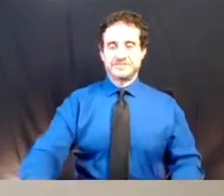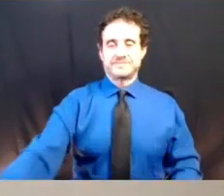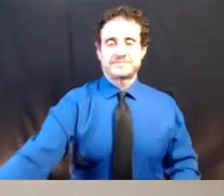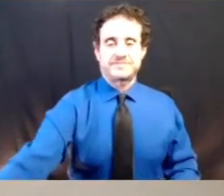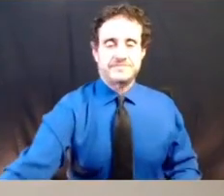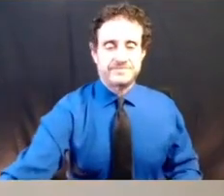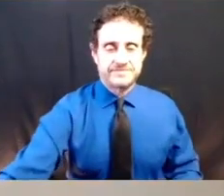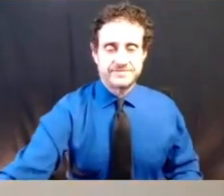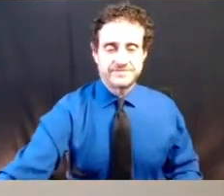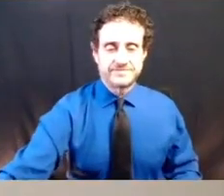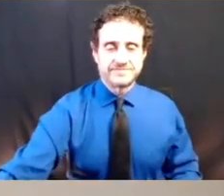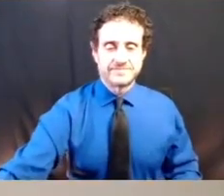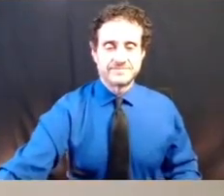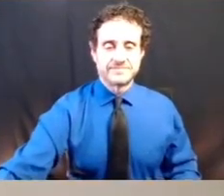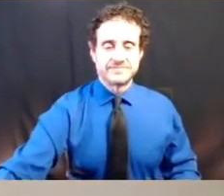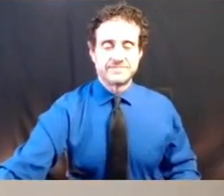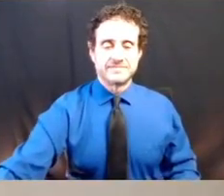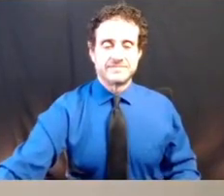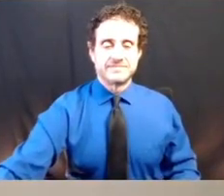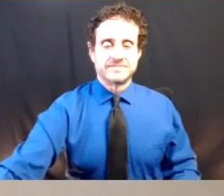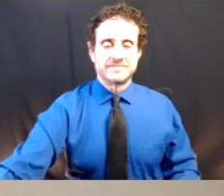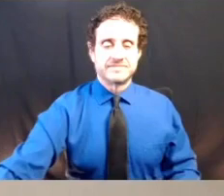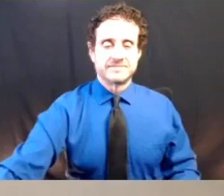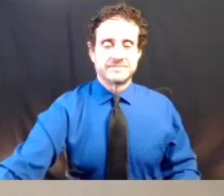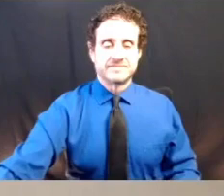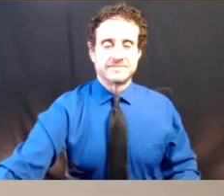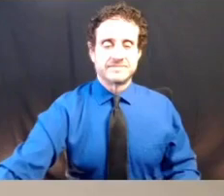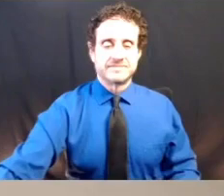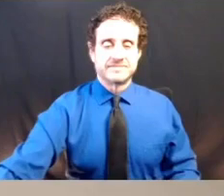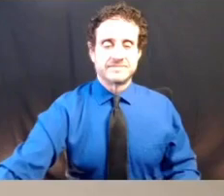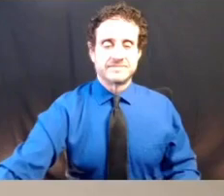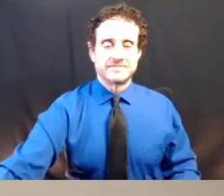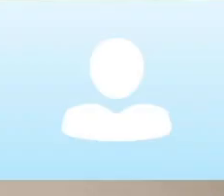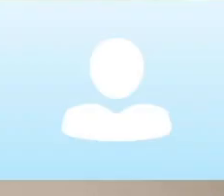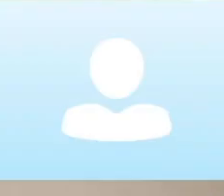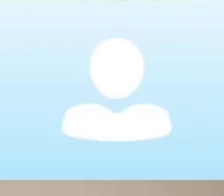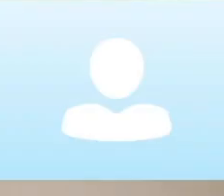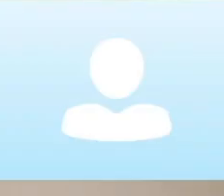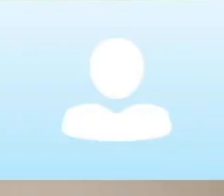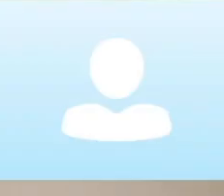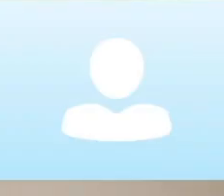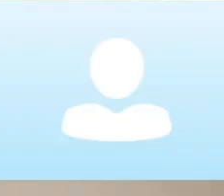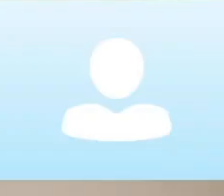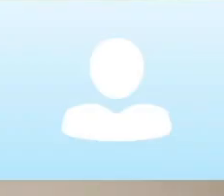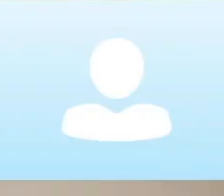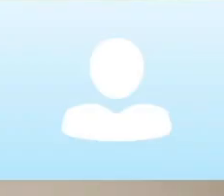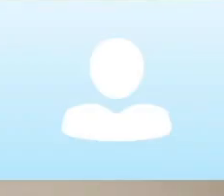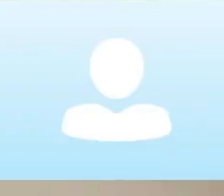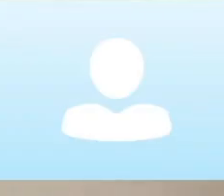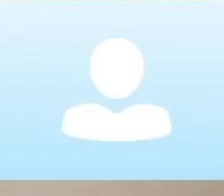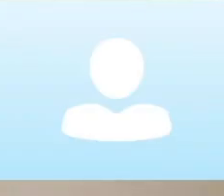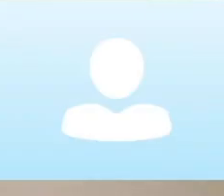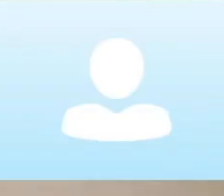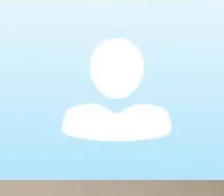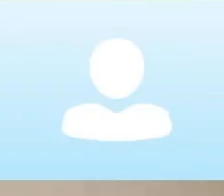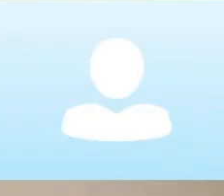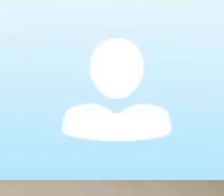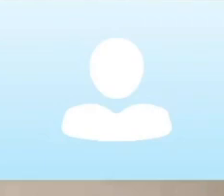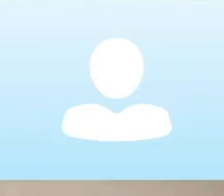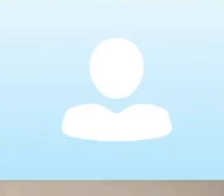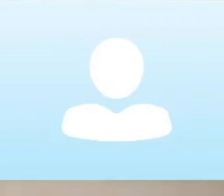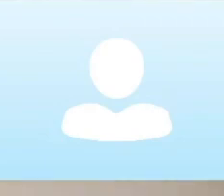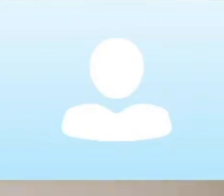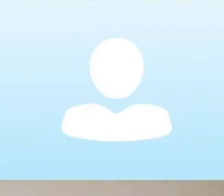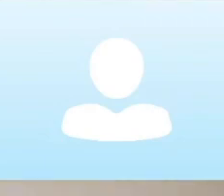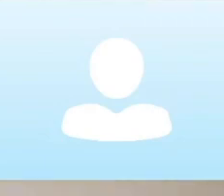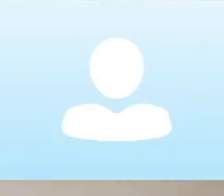Gracias a todos por estar con nosotros hoy. Comienzo el informe médico de hoy con los últimos datos de